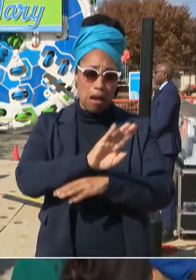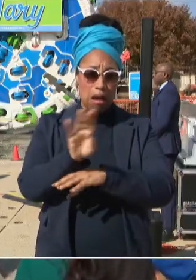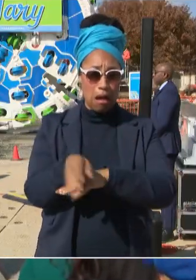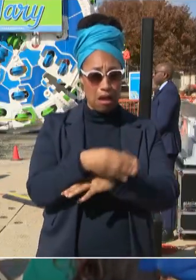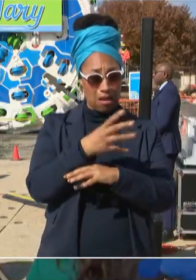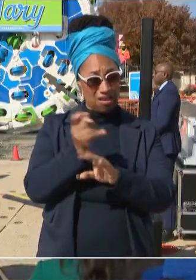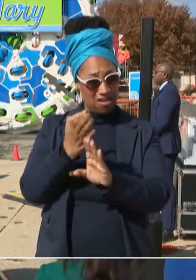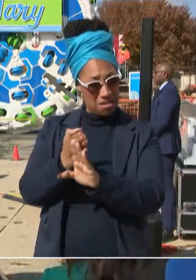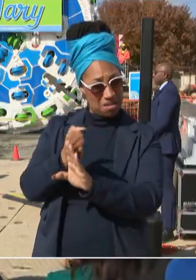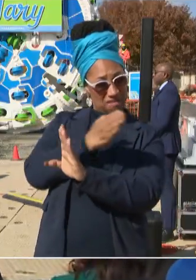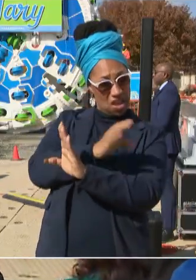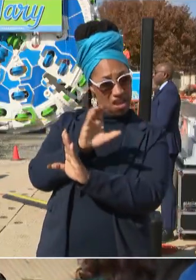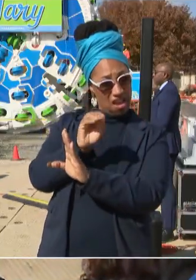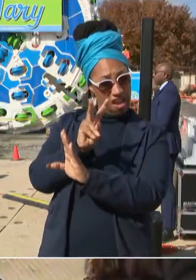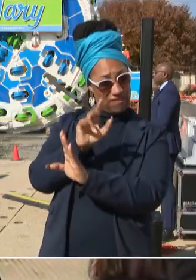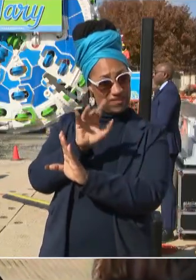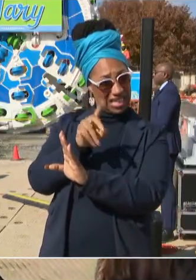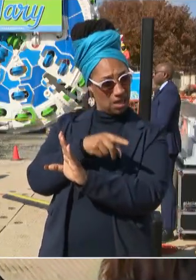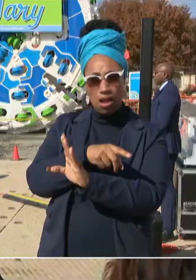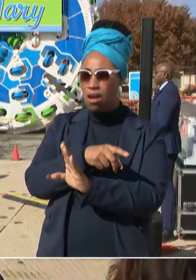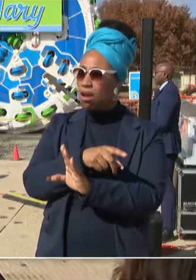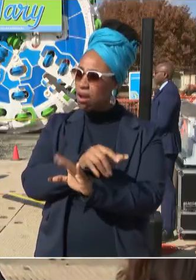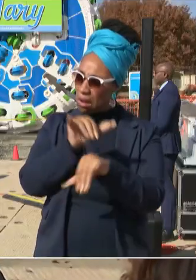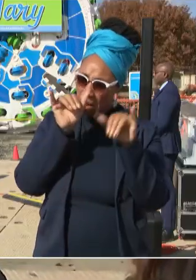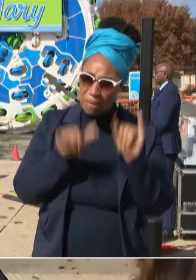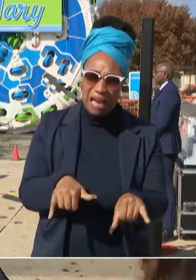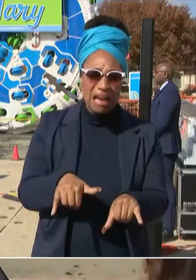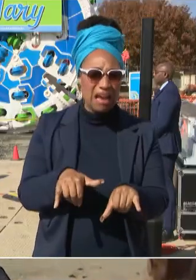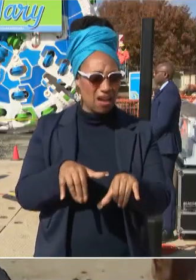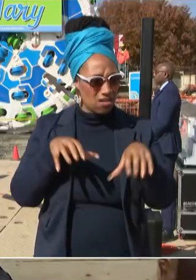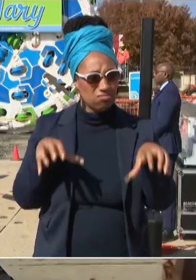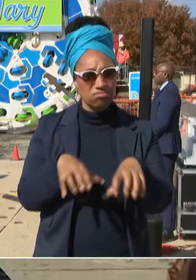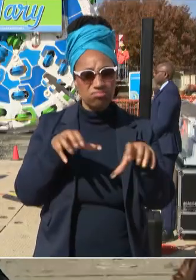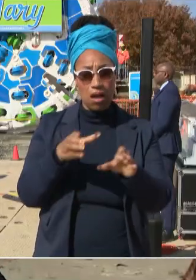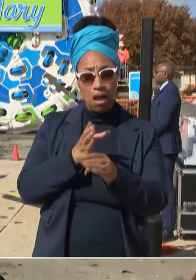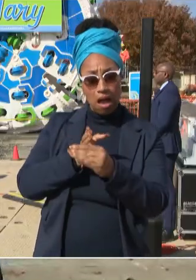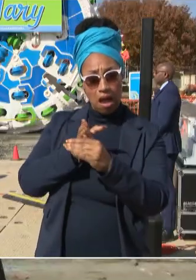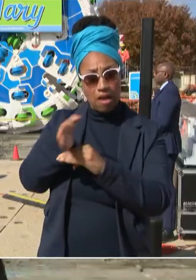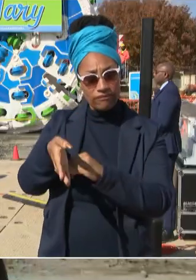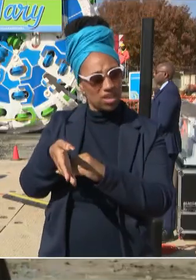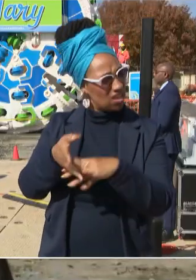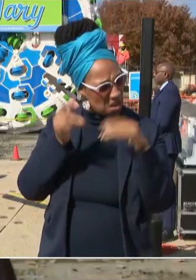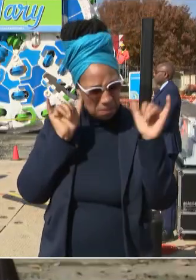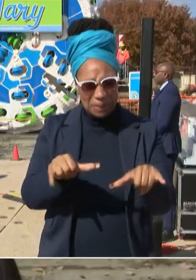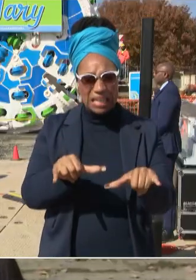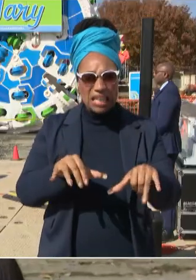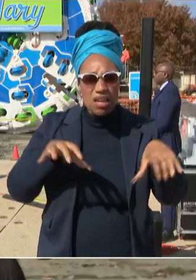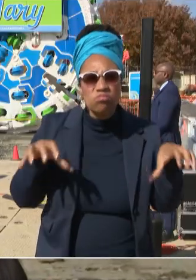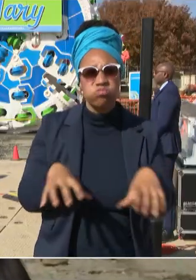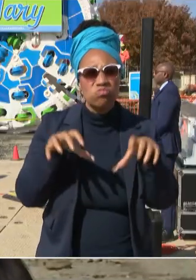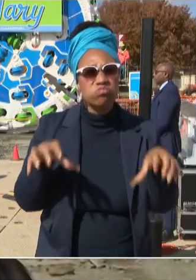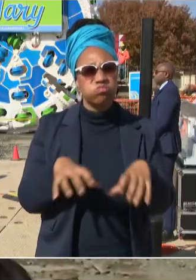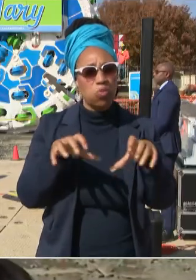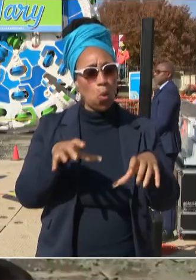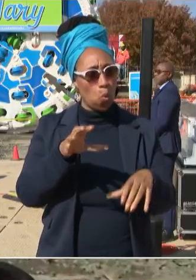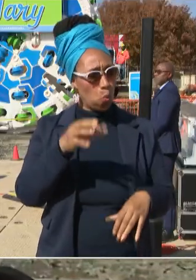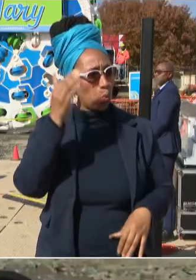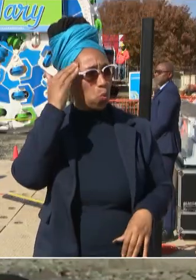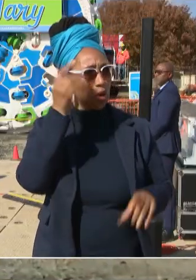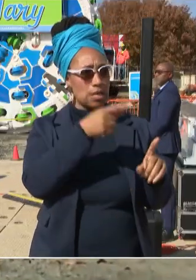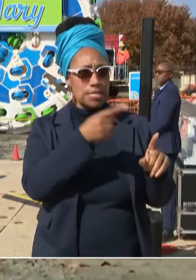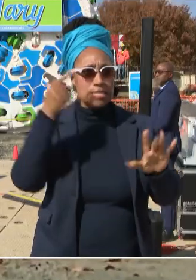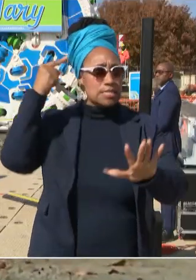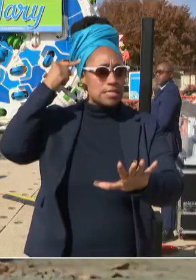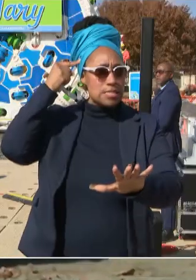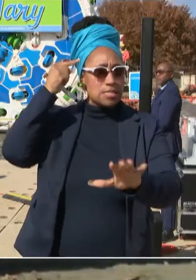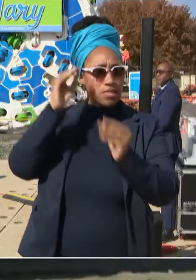during COVID. Putting their lives in danger, but we've tried to keep them safe, and I think we did a pretty good job during COVID of keeping them safe. And so